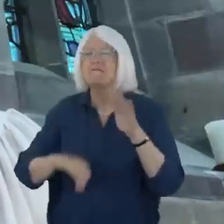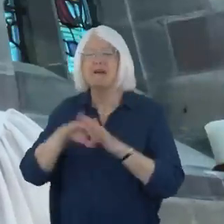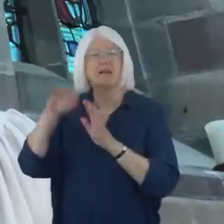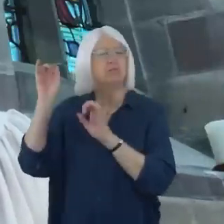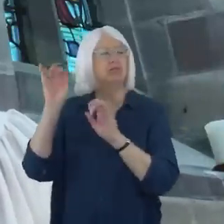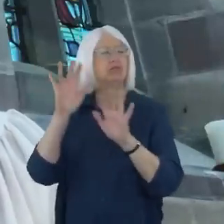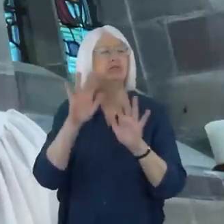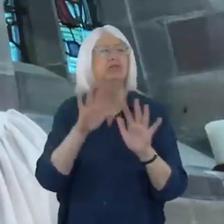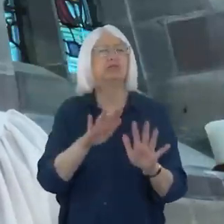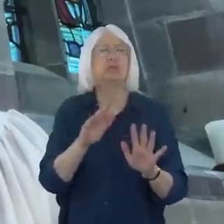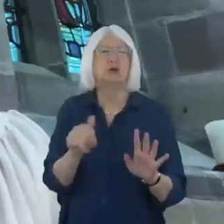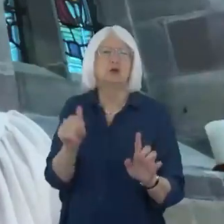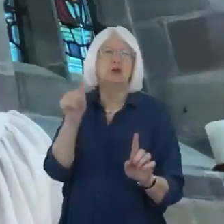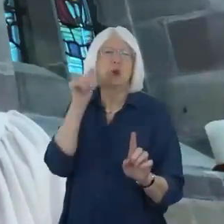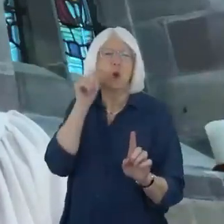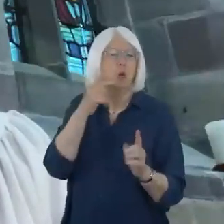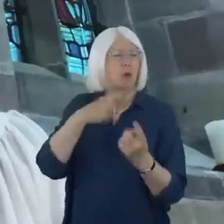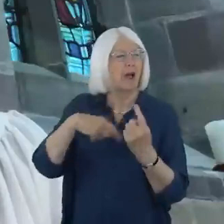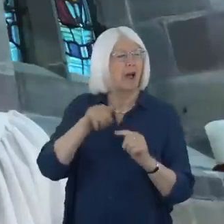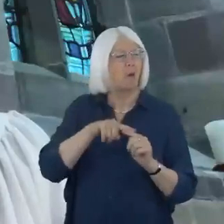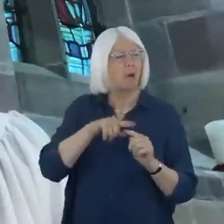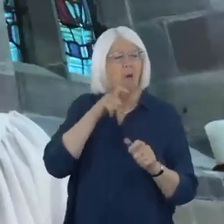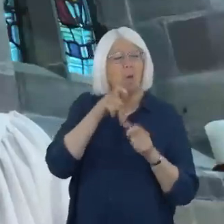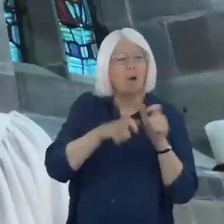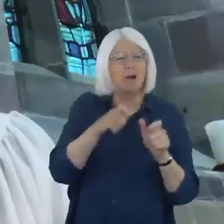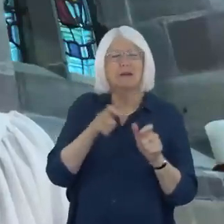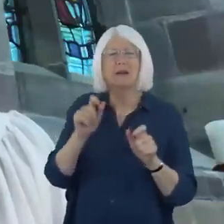and knows our every word and deed.